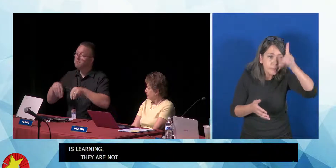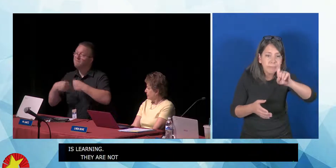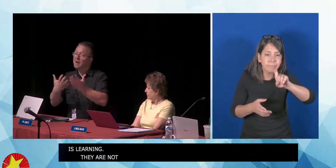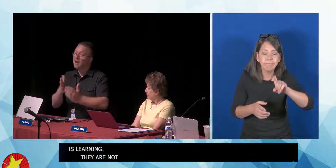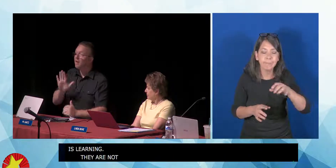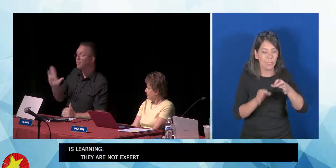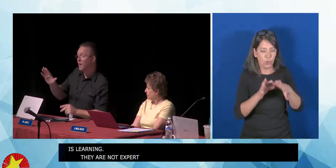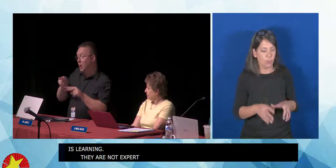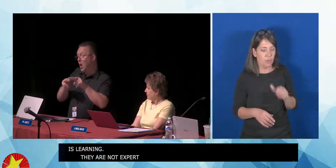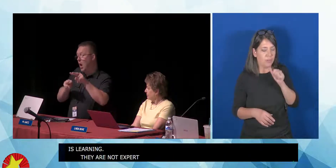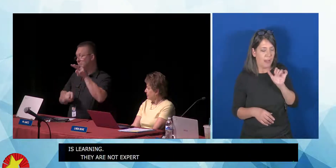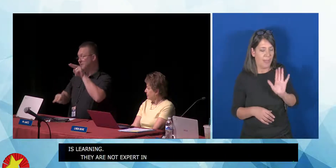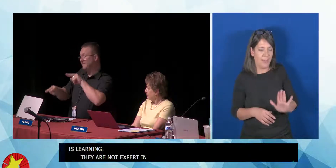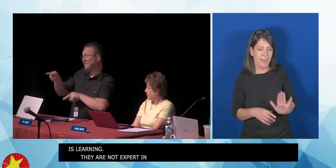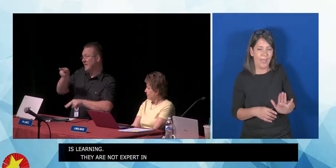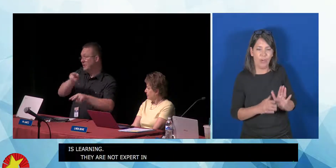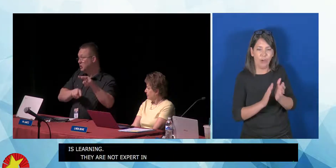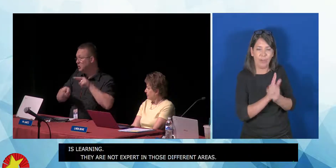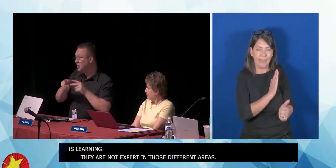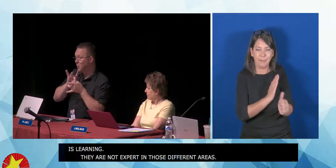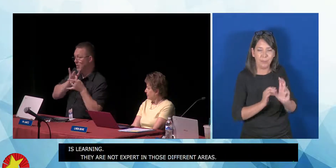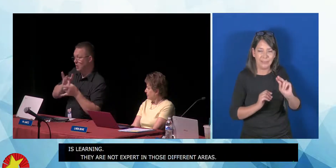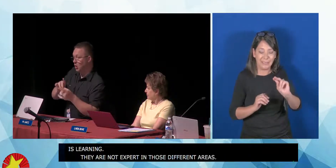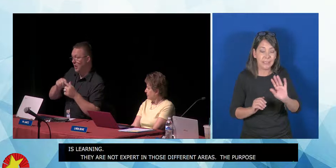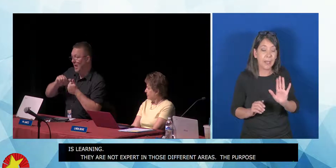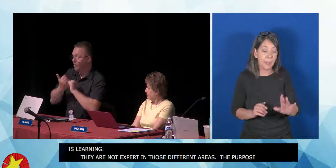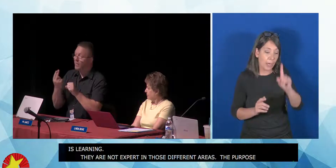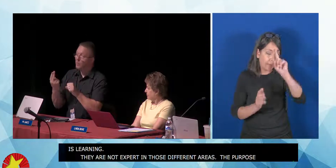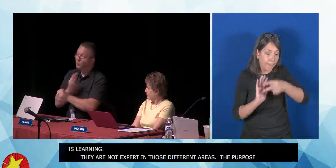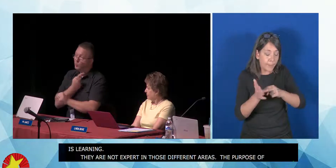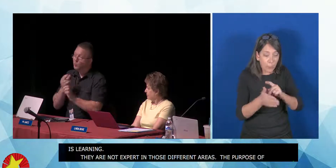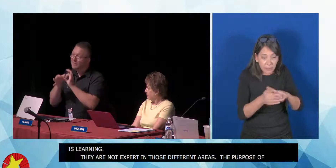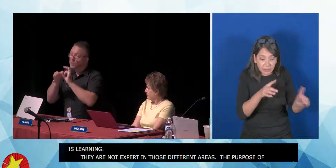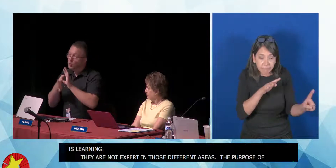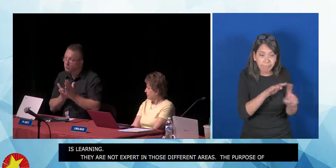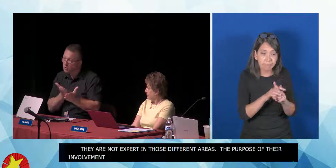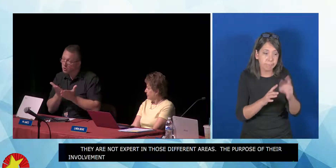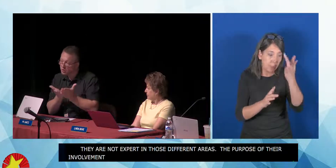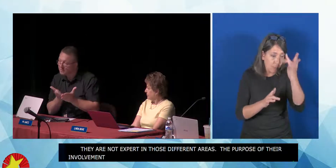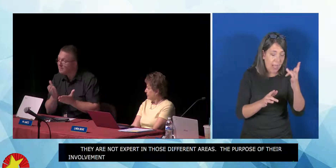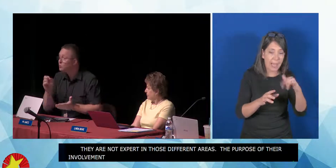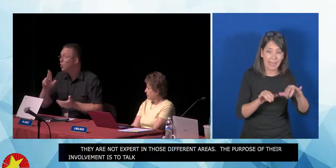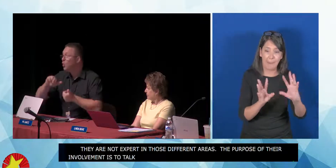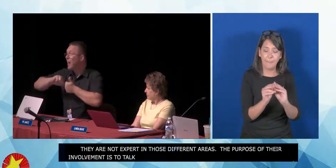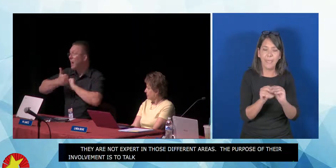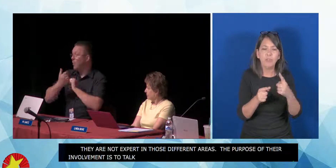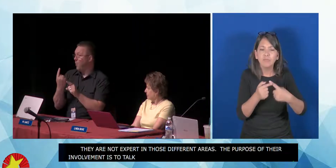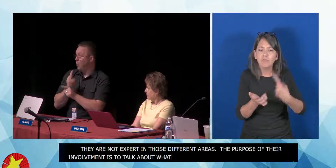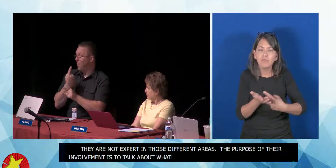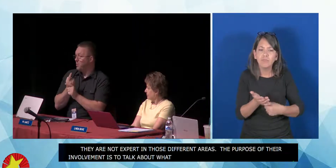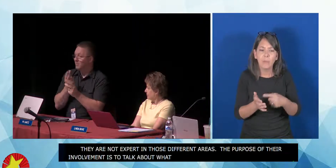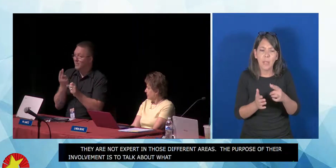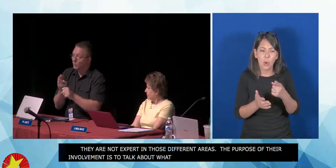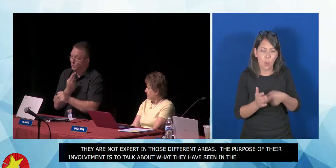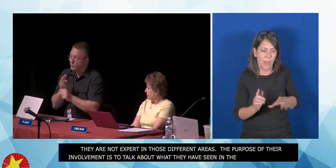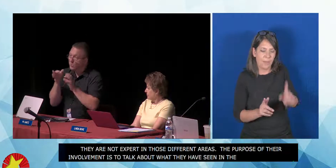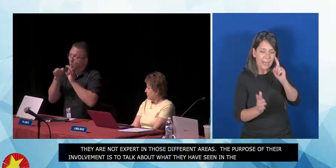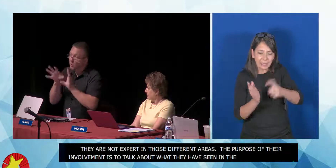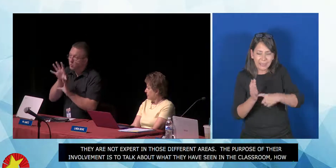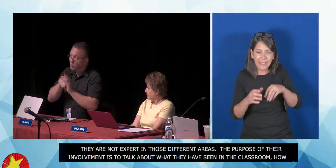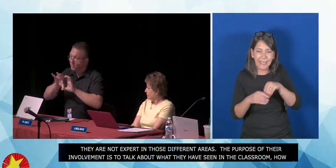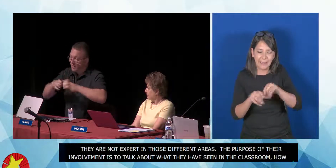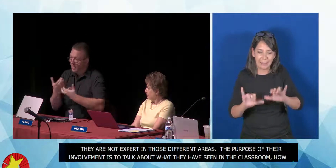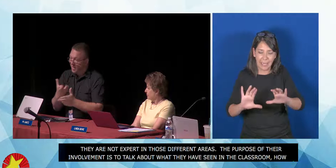areas. The purpose of their involvement is to talk about what they've seen in the classroom, how the student is using the